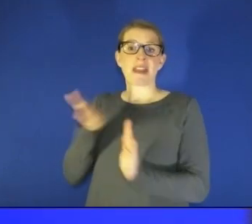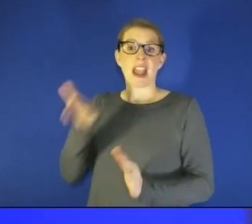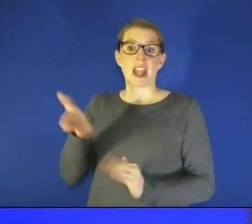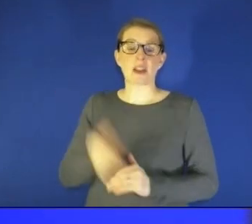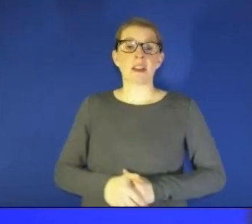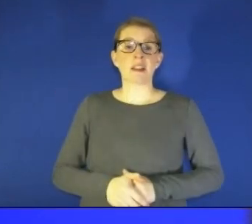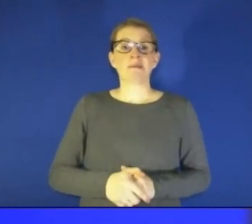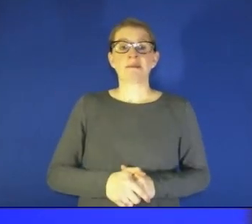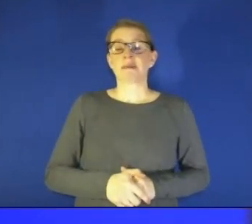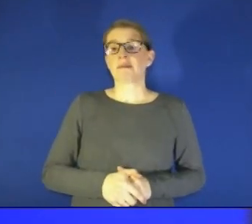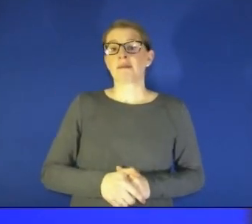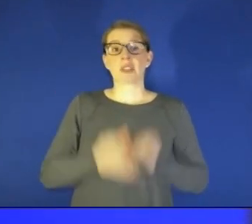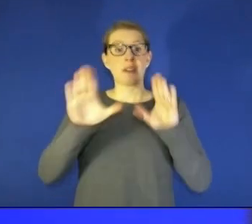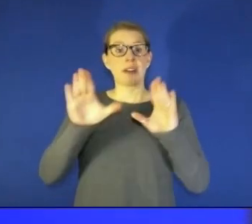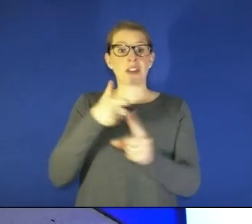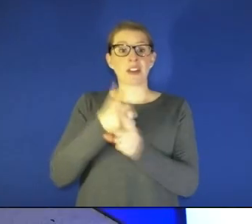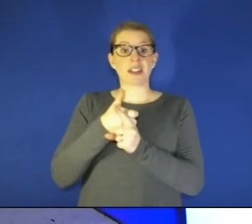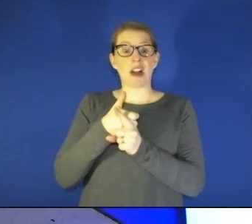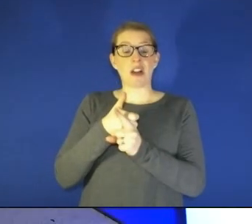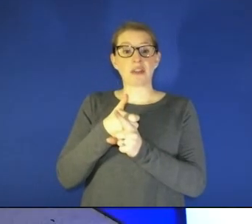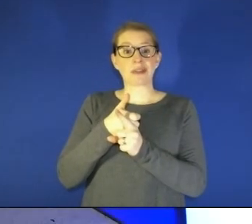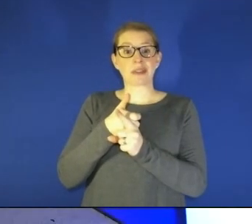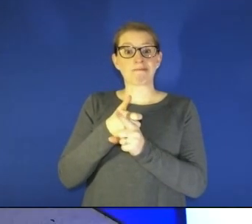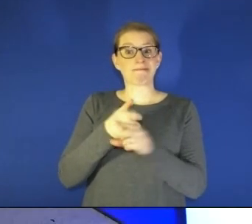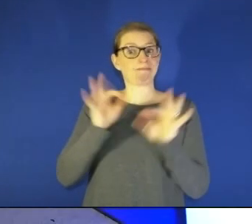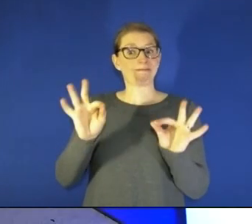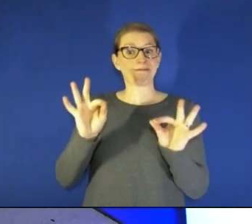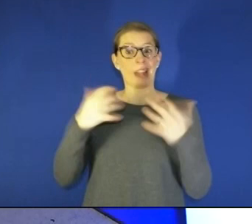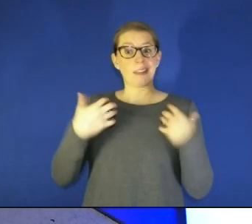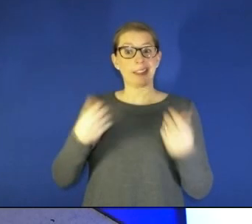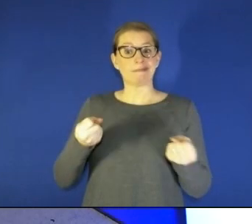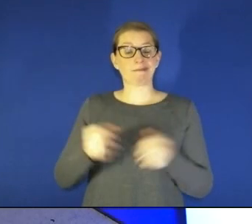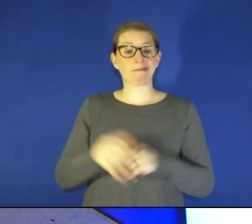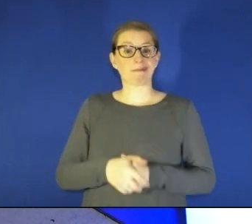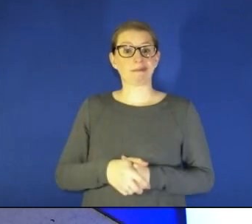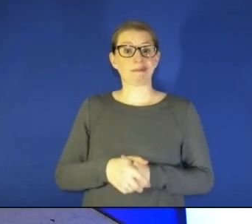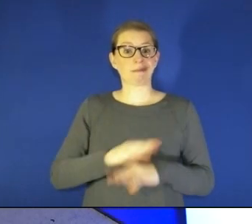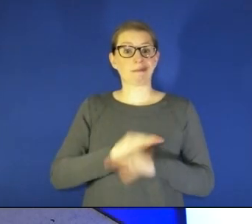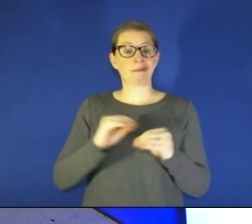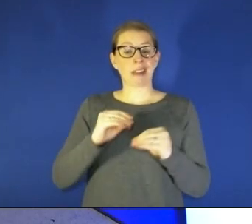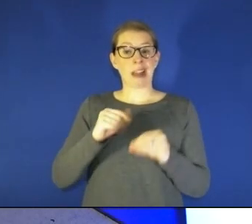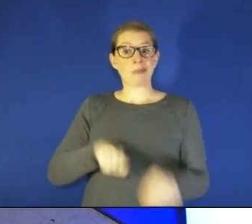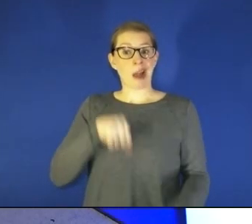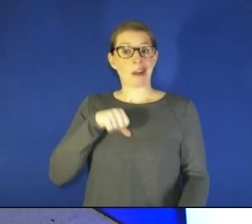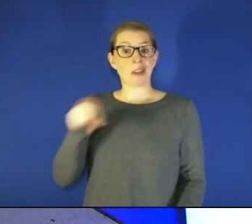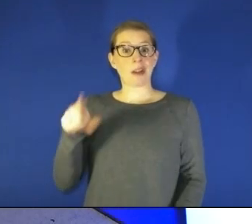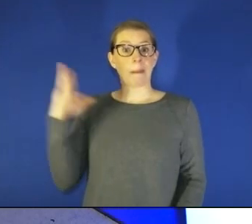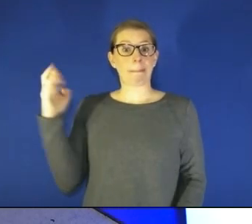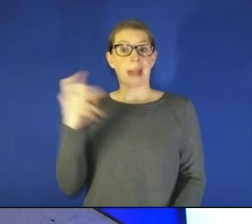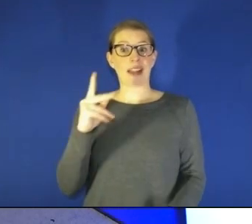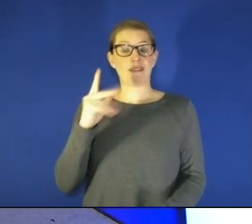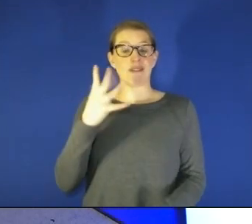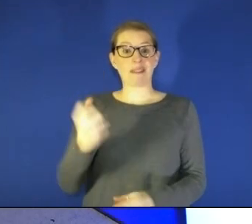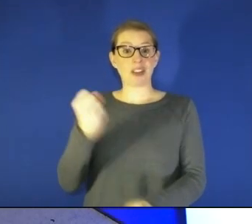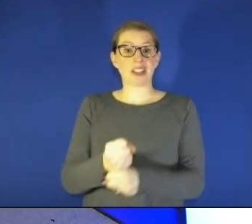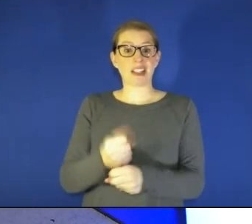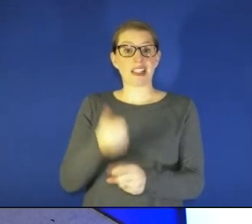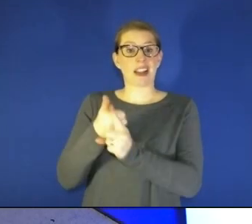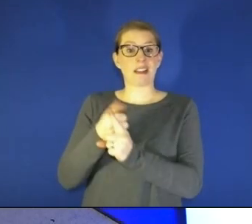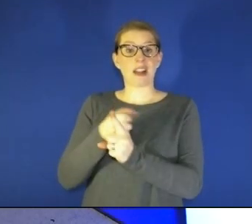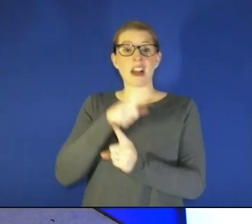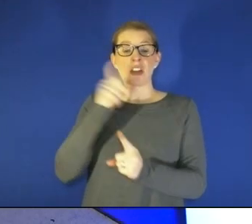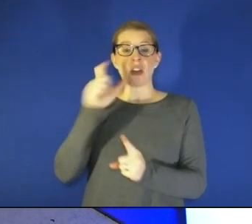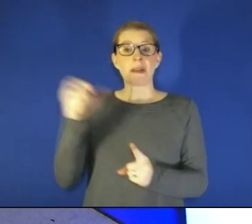health, and I'm proud of you. Thank you. And he said Congratulations. because he didn't see anything, I was thinking I'd have to come back in 5 years, but he said I don't have to come back in 10 years,